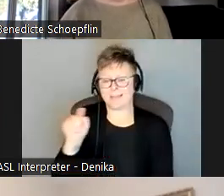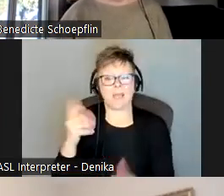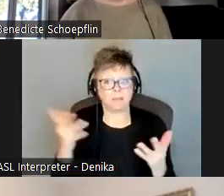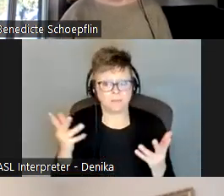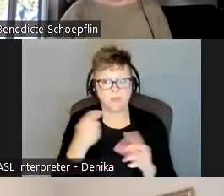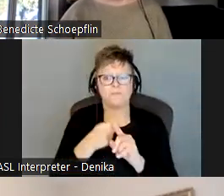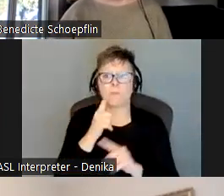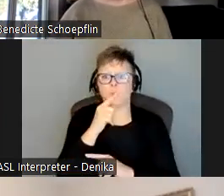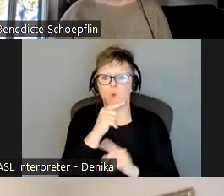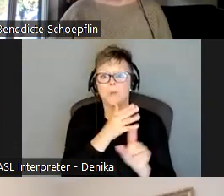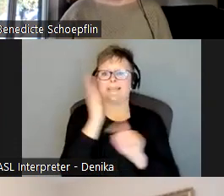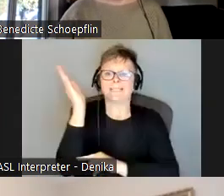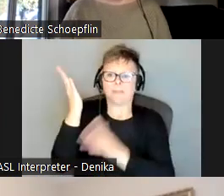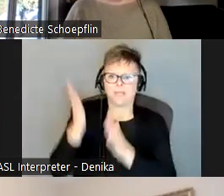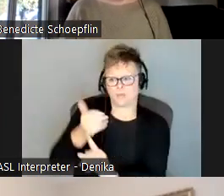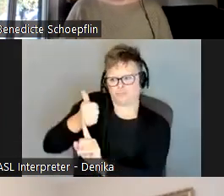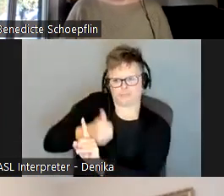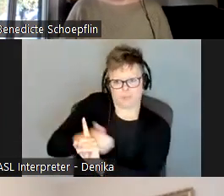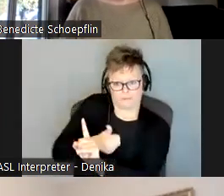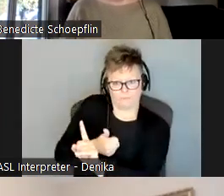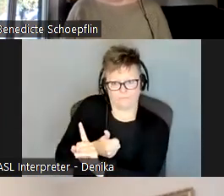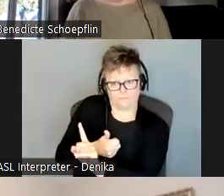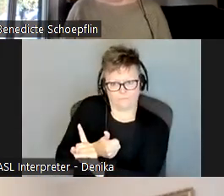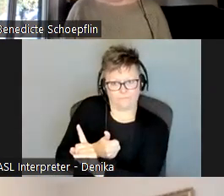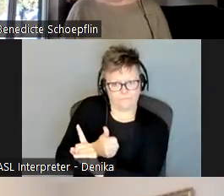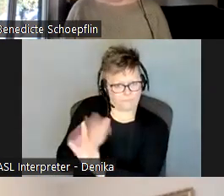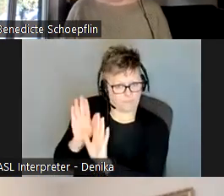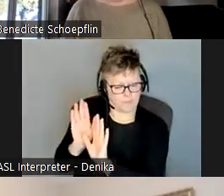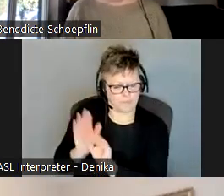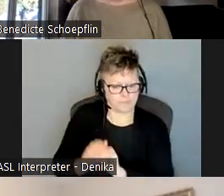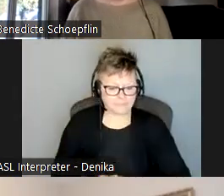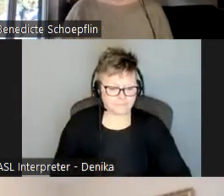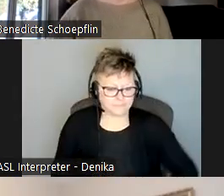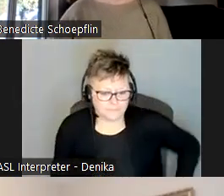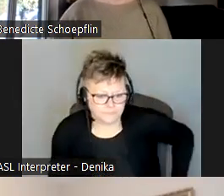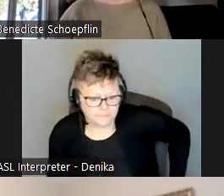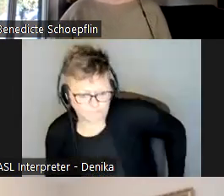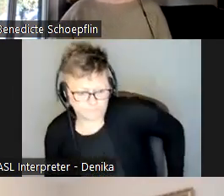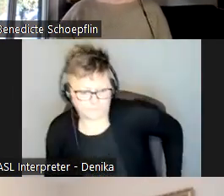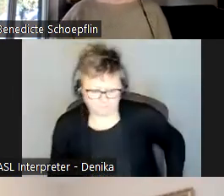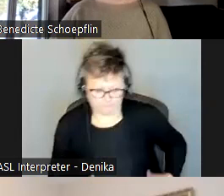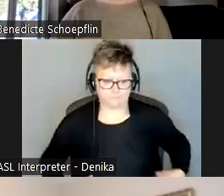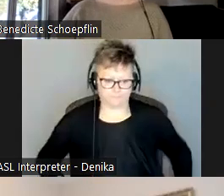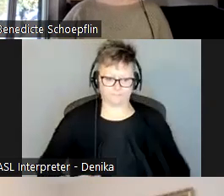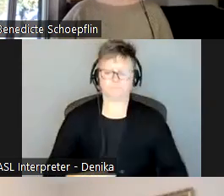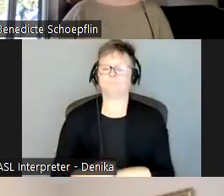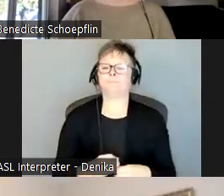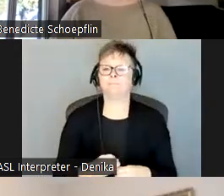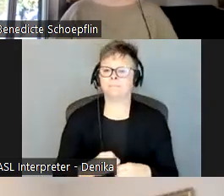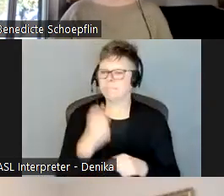that are presenting today on the content. So just the highlights of our